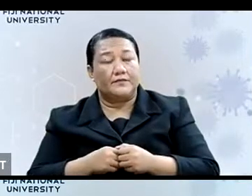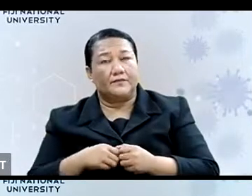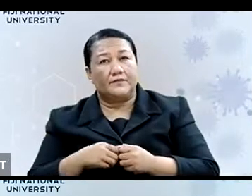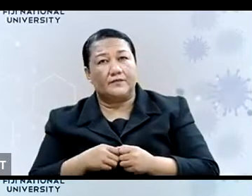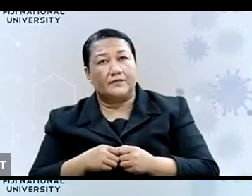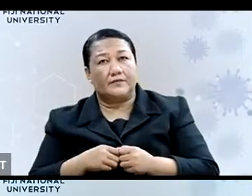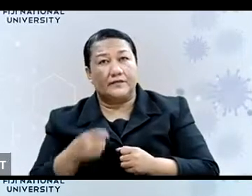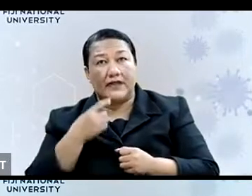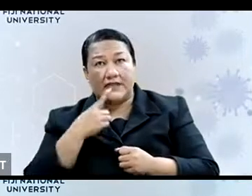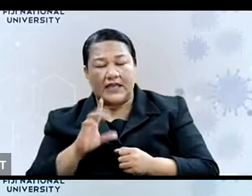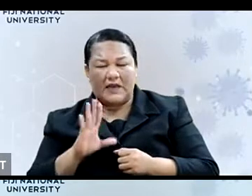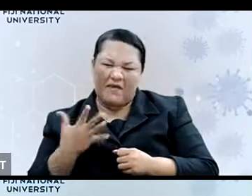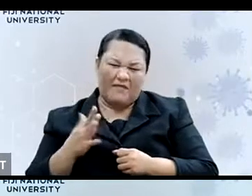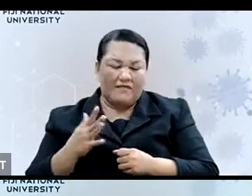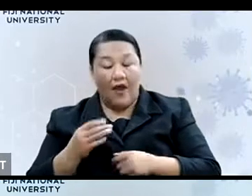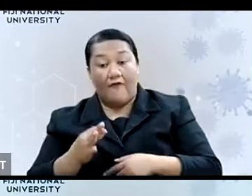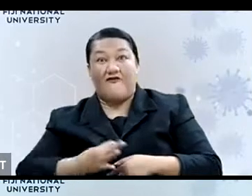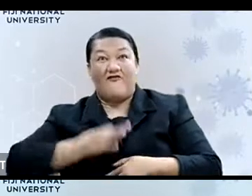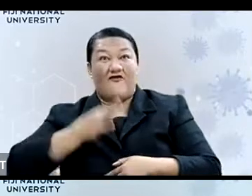it's frustrated with